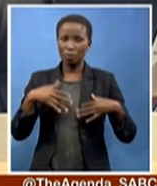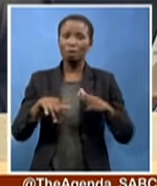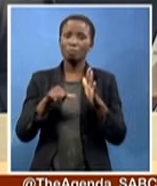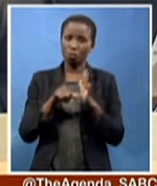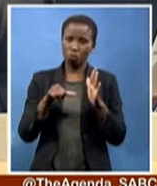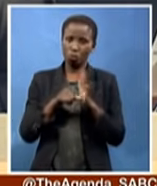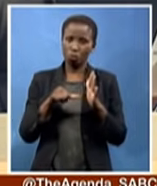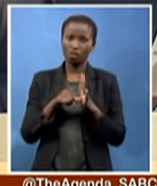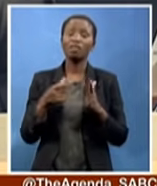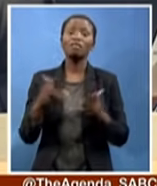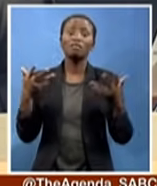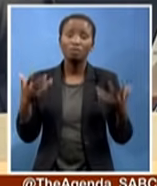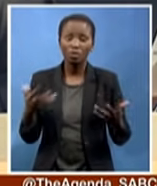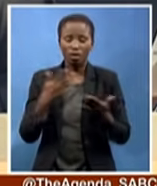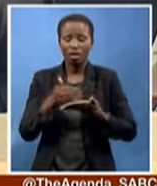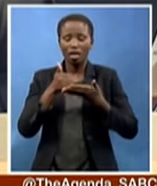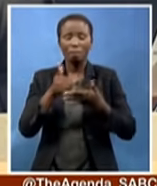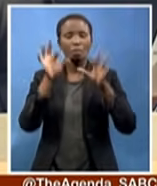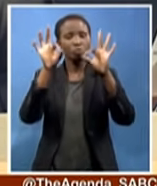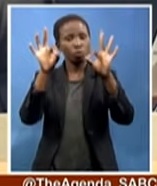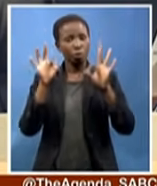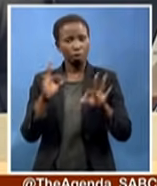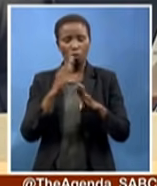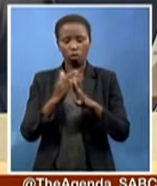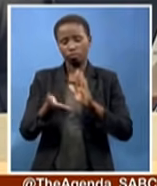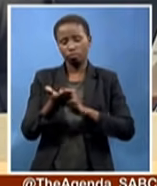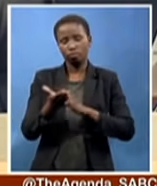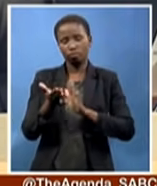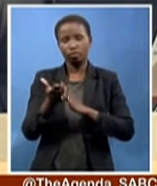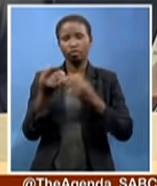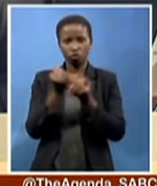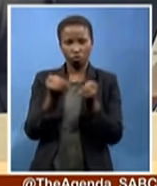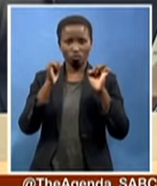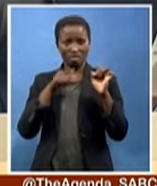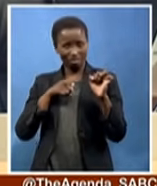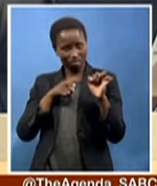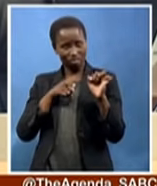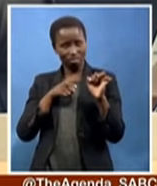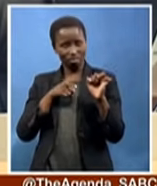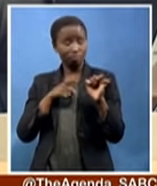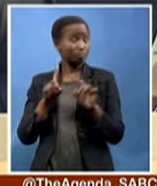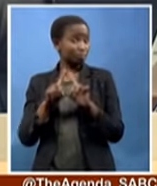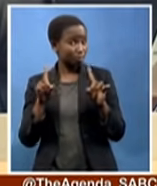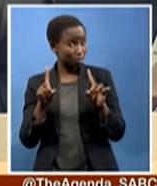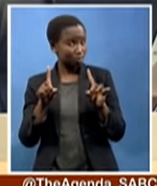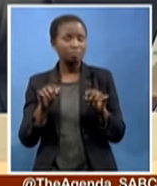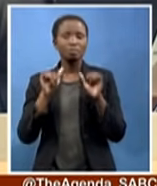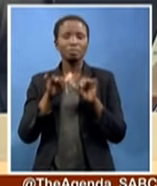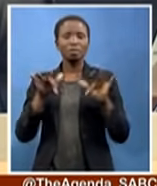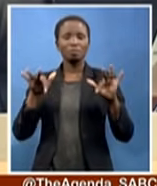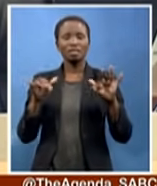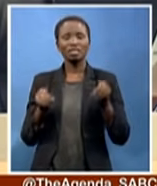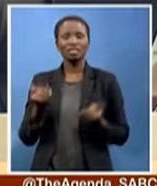democracy. However, public services need protection against